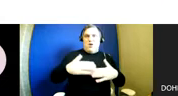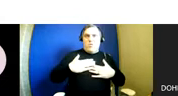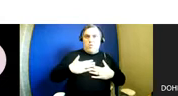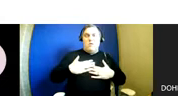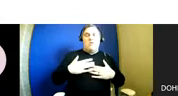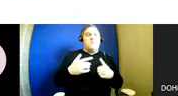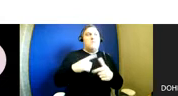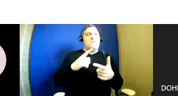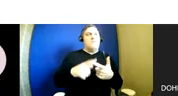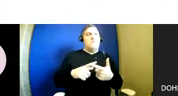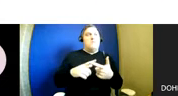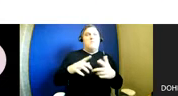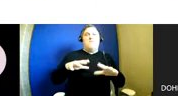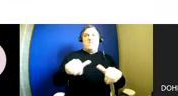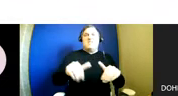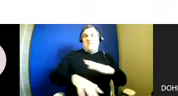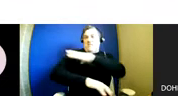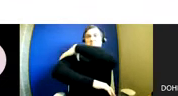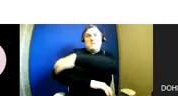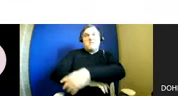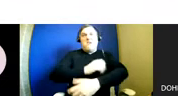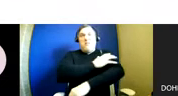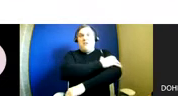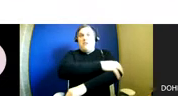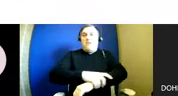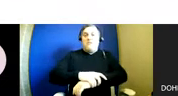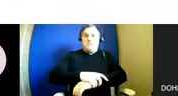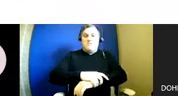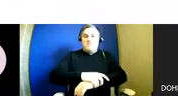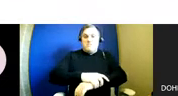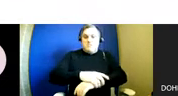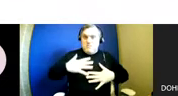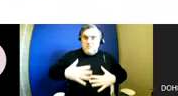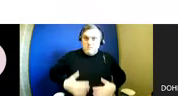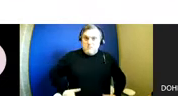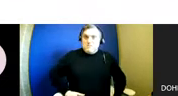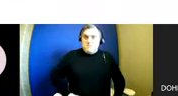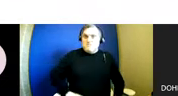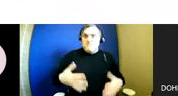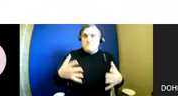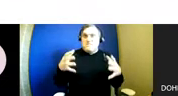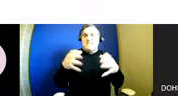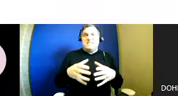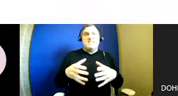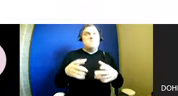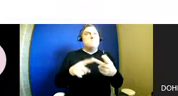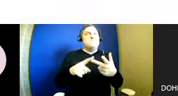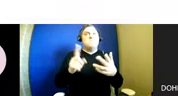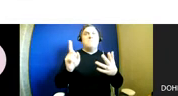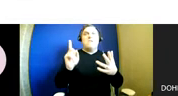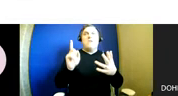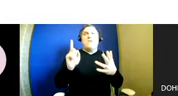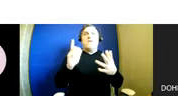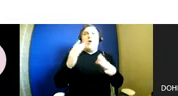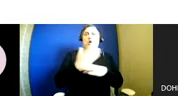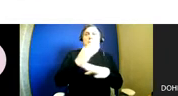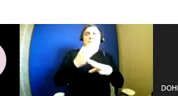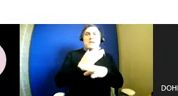got physiotherapists from the musculoskeletal, from the muscles and joints teams. We've got occupational therapists